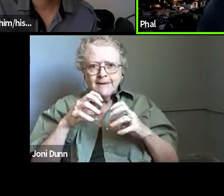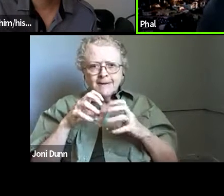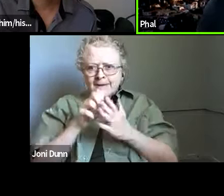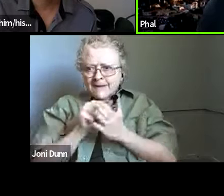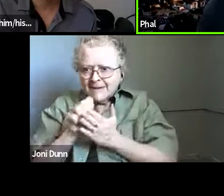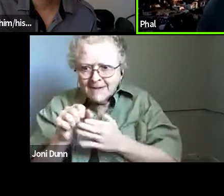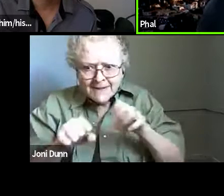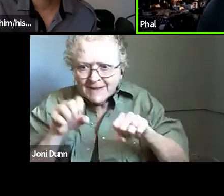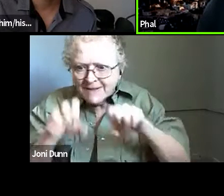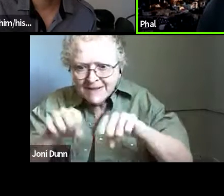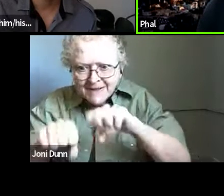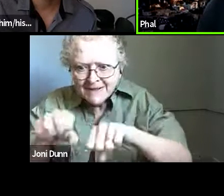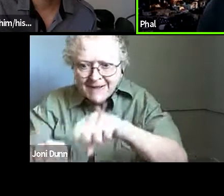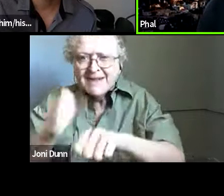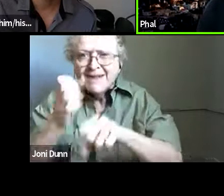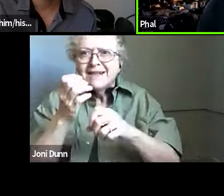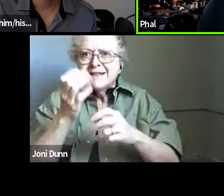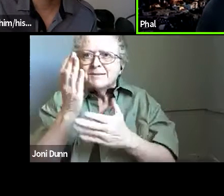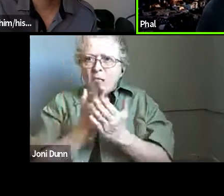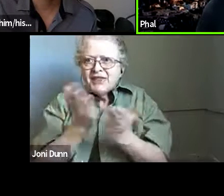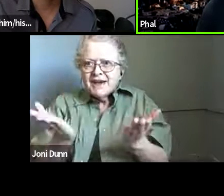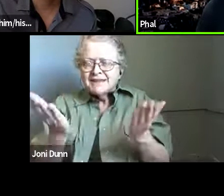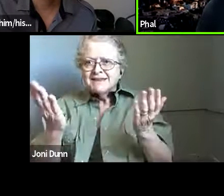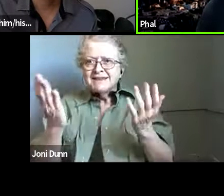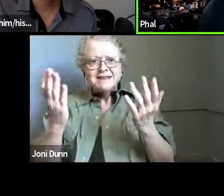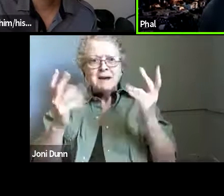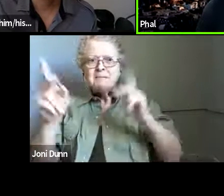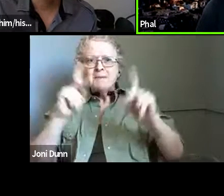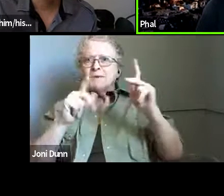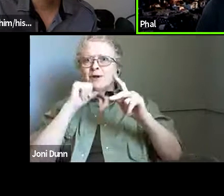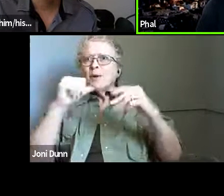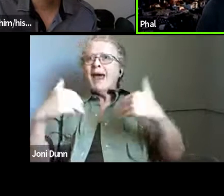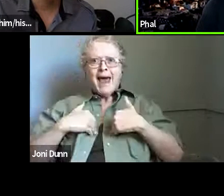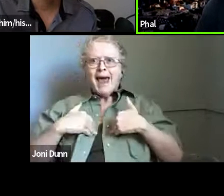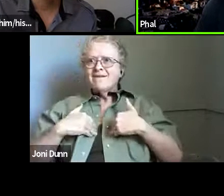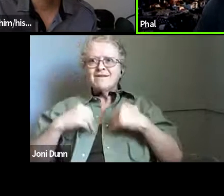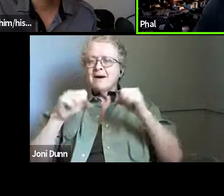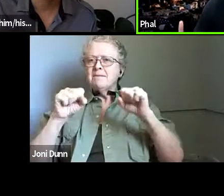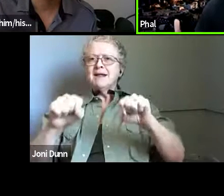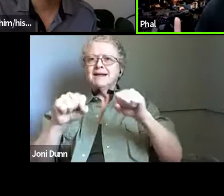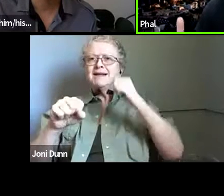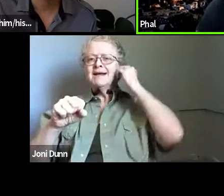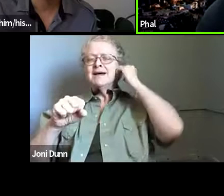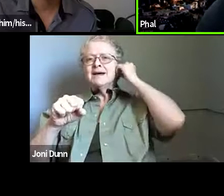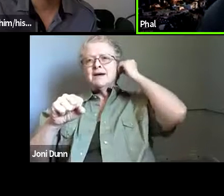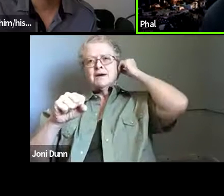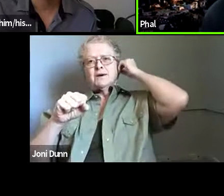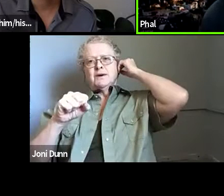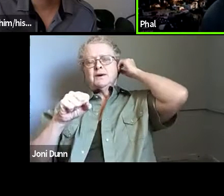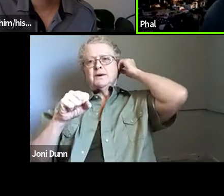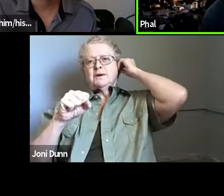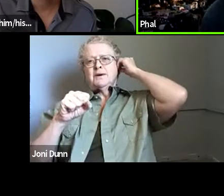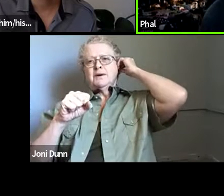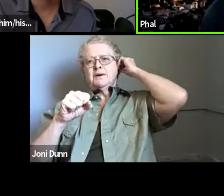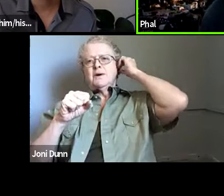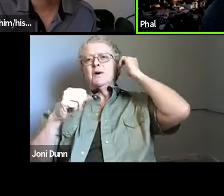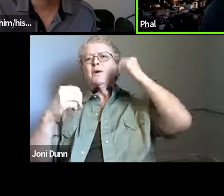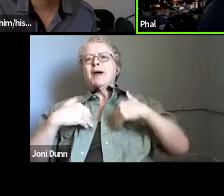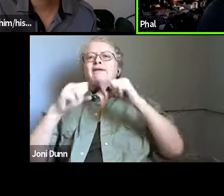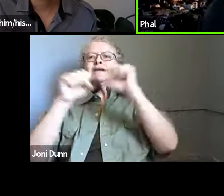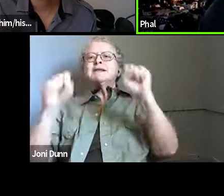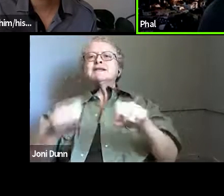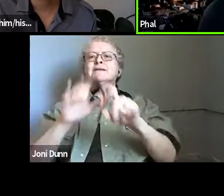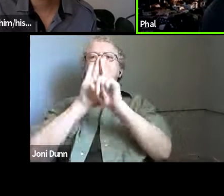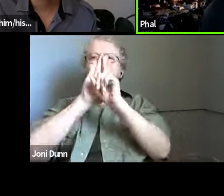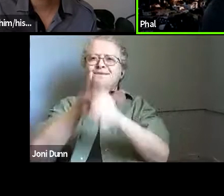so if folks aren't given those abilities, like, where are we really going in life? We're going to continue to have a system that's just continually pressing down on folks. And so